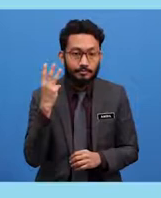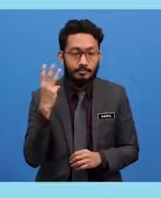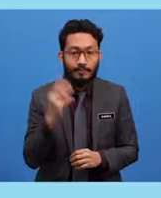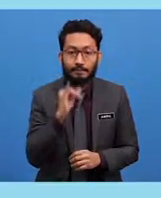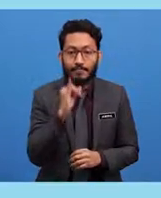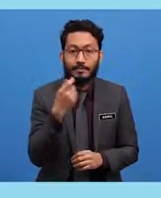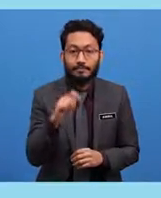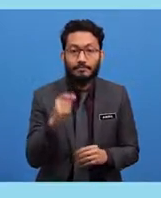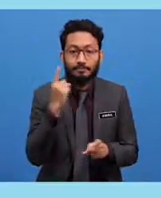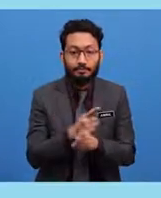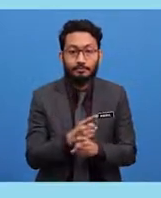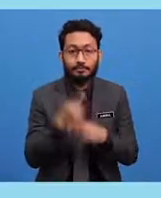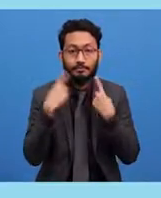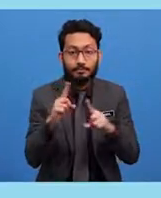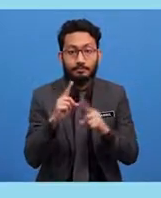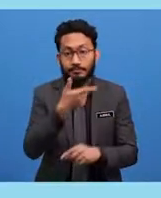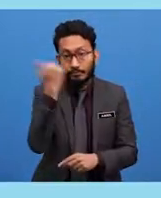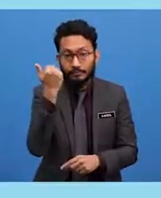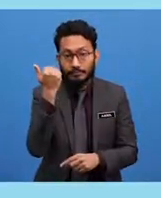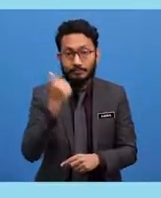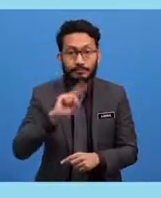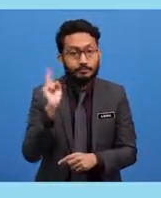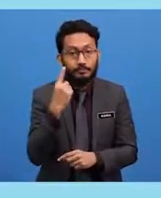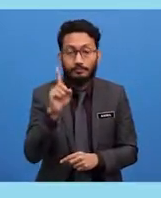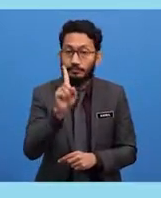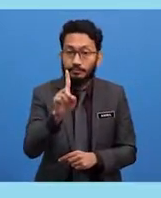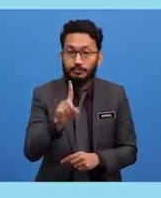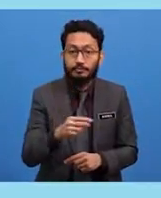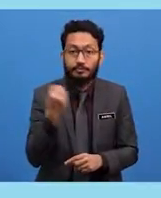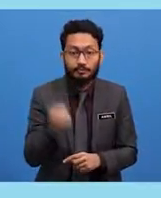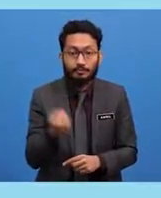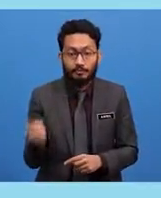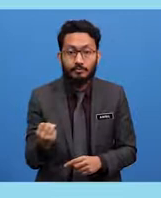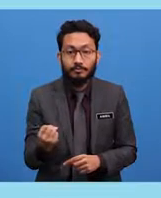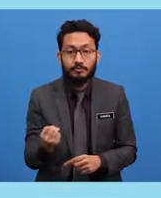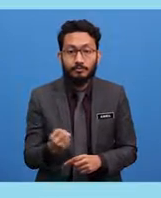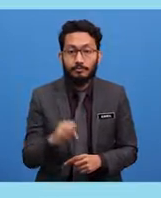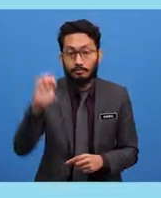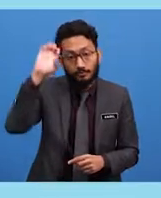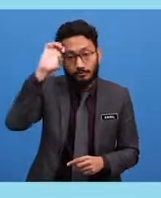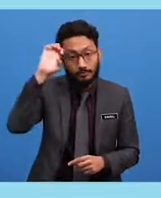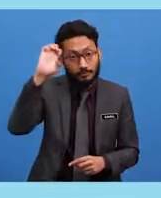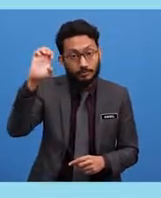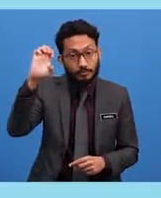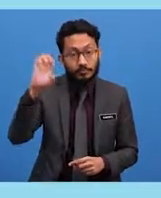correct answer, because there is only one subject, which is he.